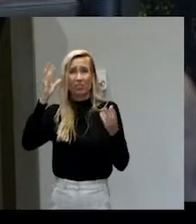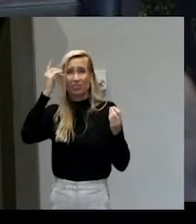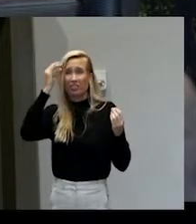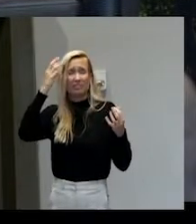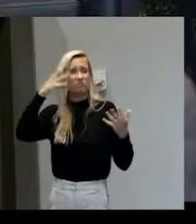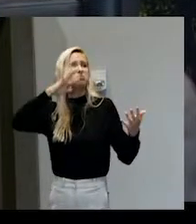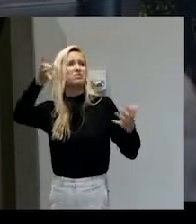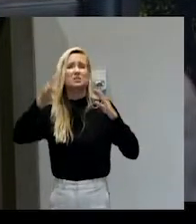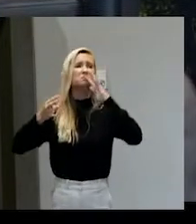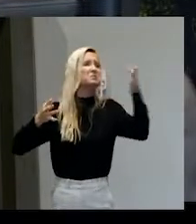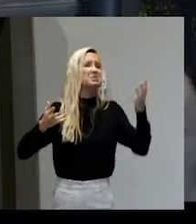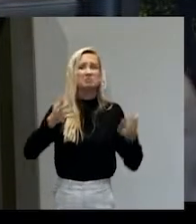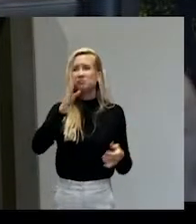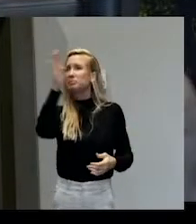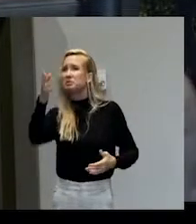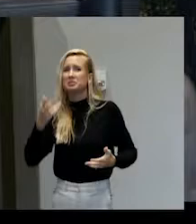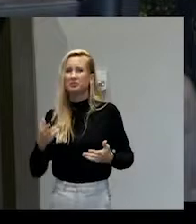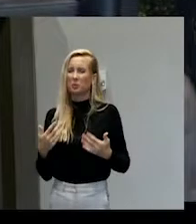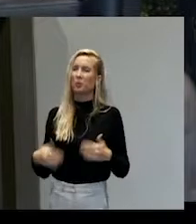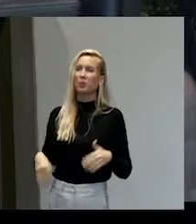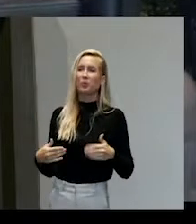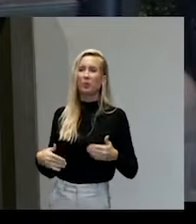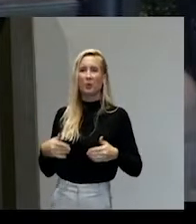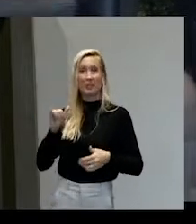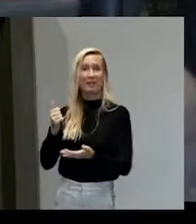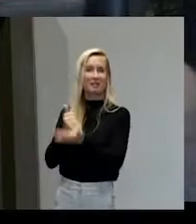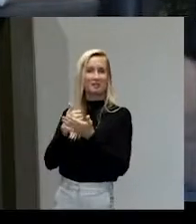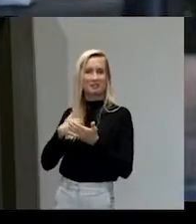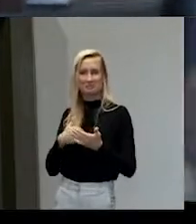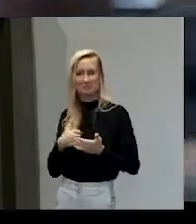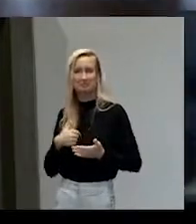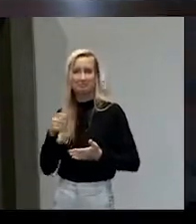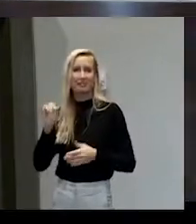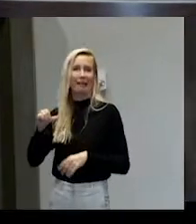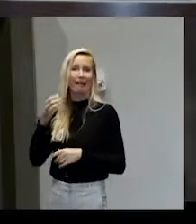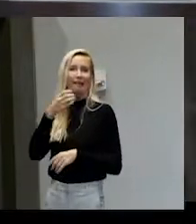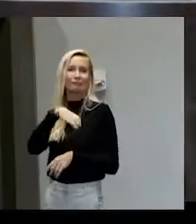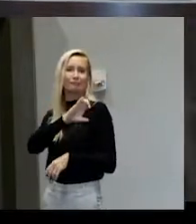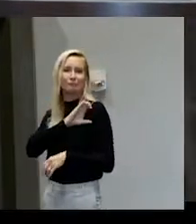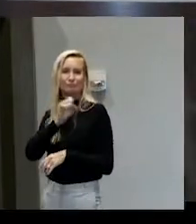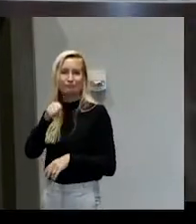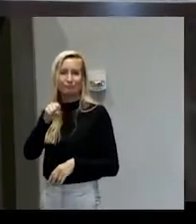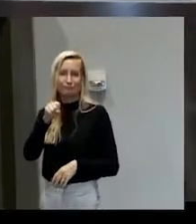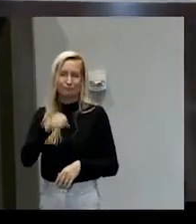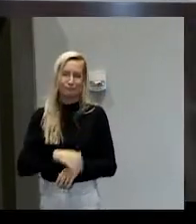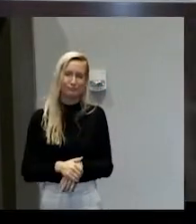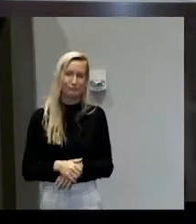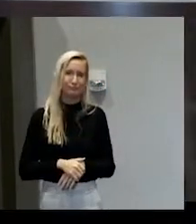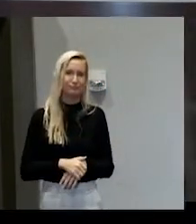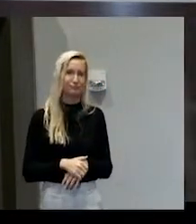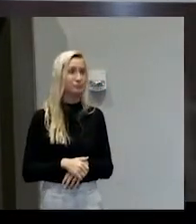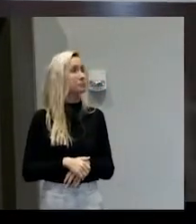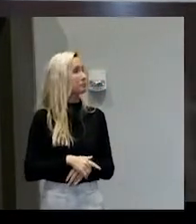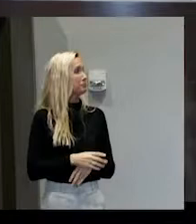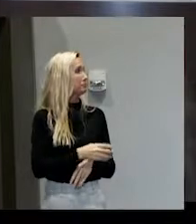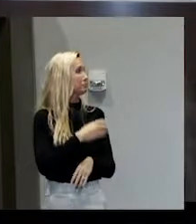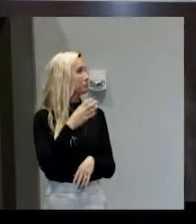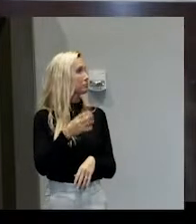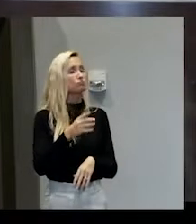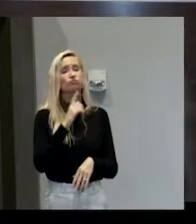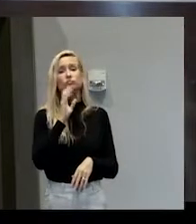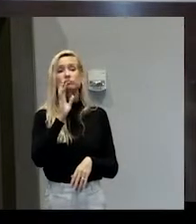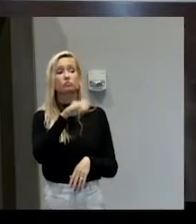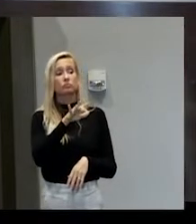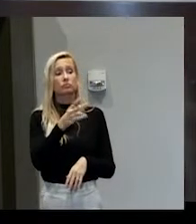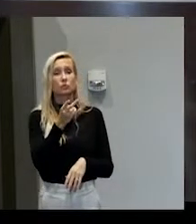big journey in the show. For the two of you, for Andrew and